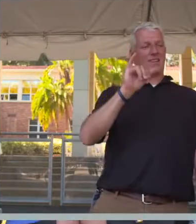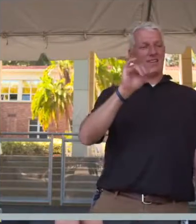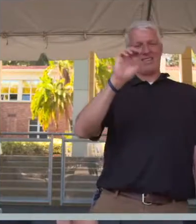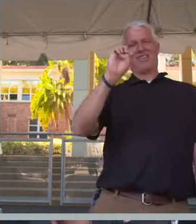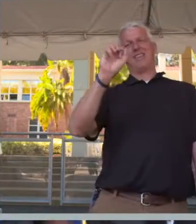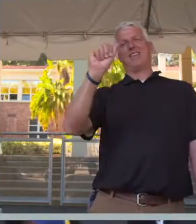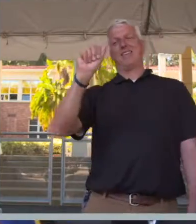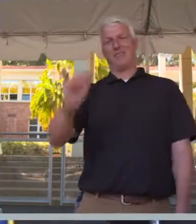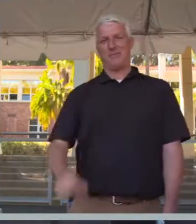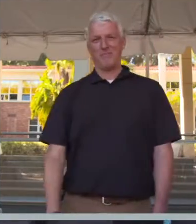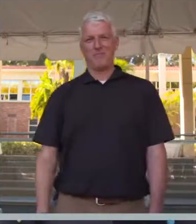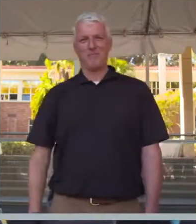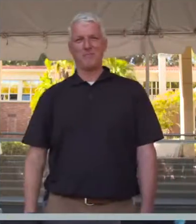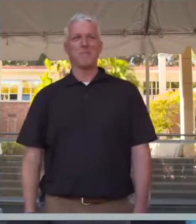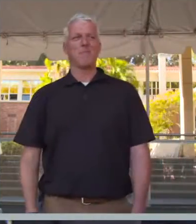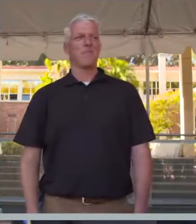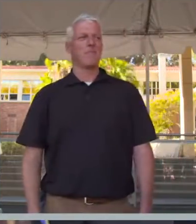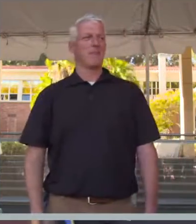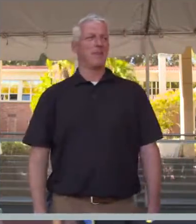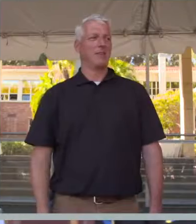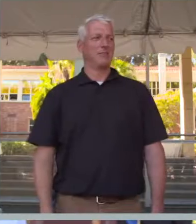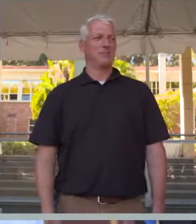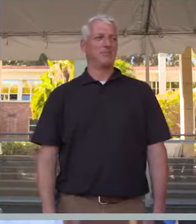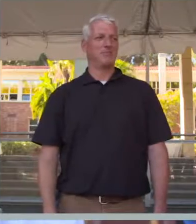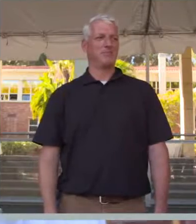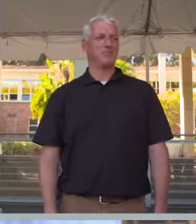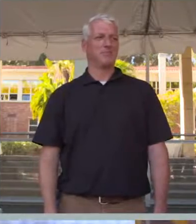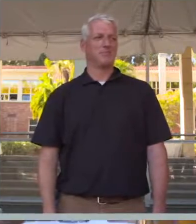Natalie Herrera Delfin.